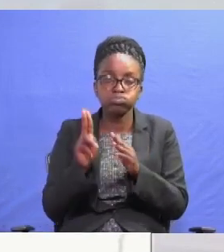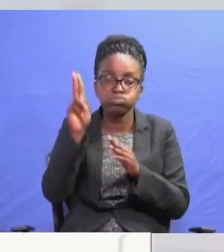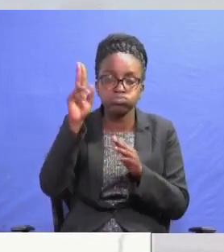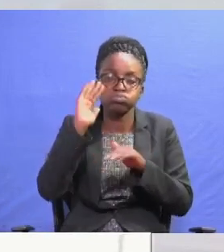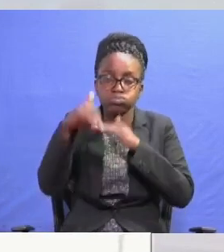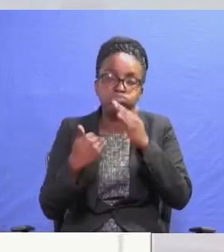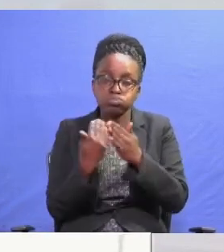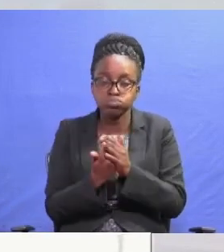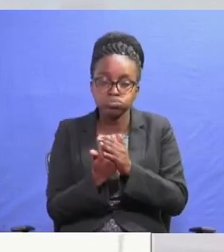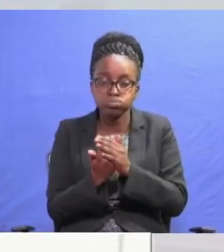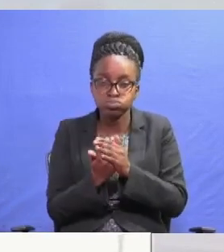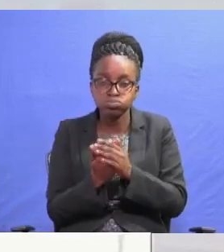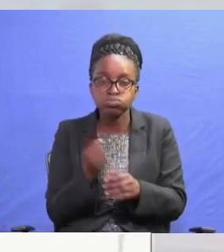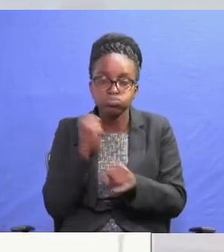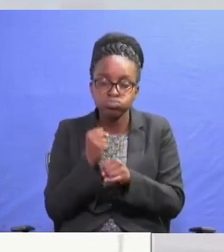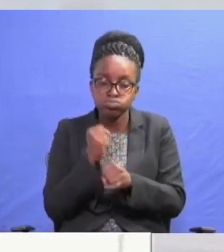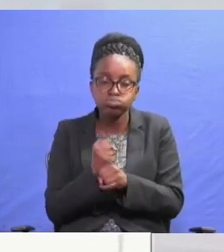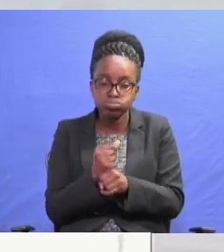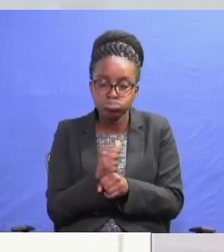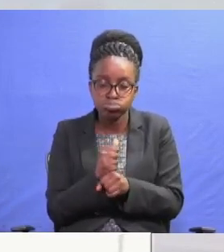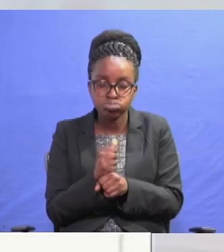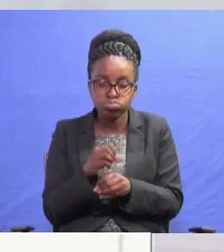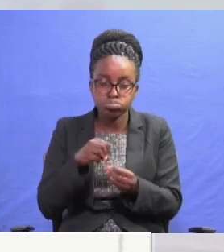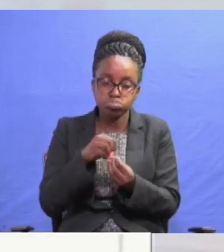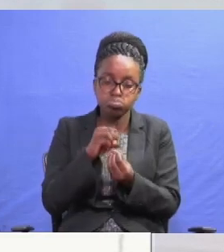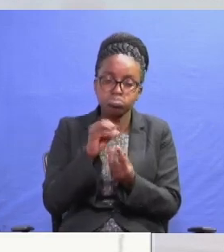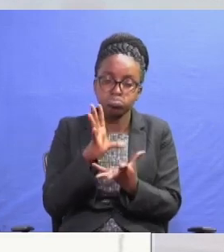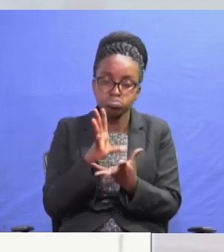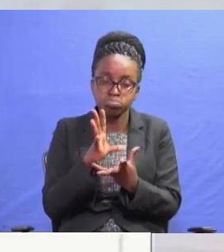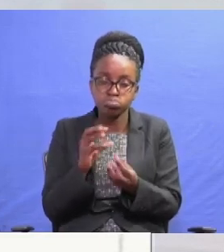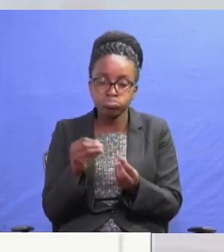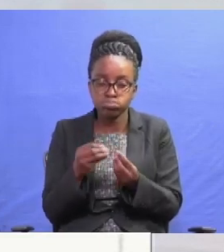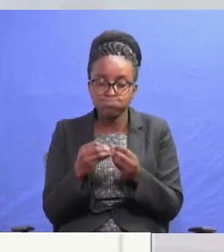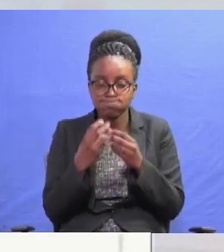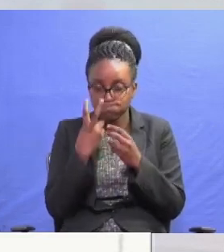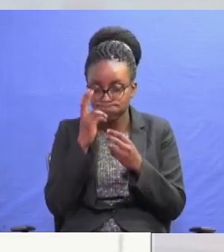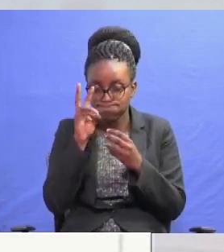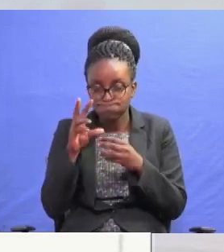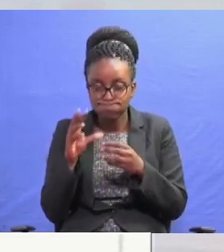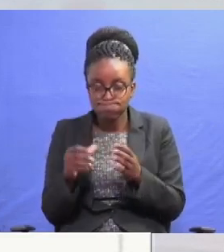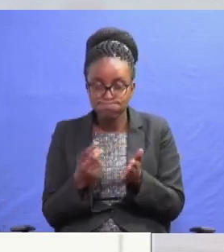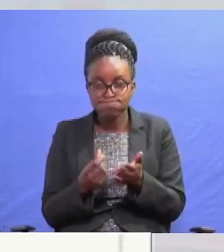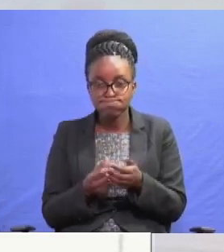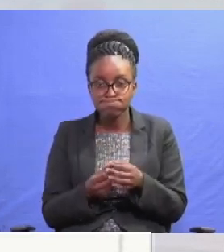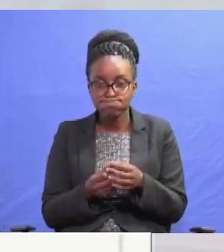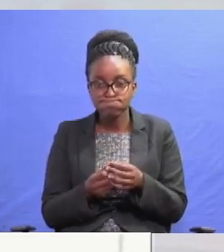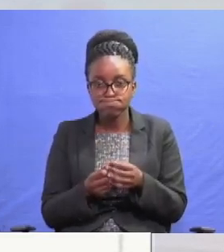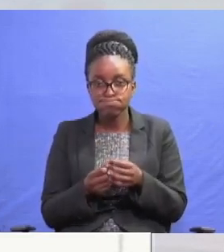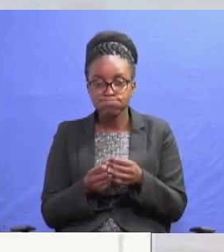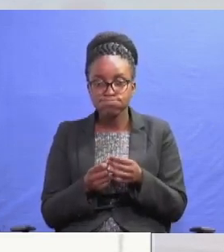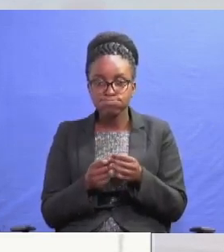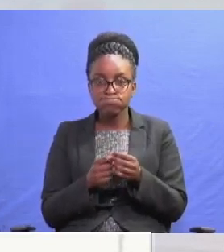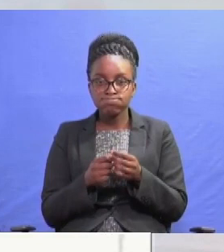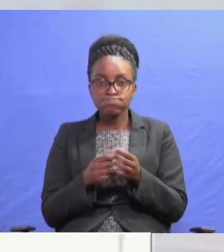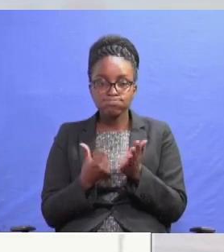we do more to actually to make sure that we combat incidents like this? Don't you think that the